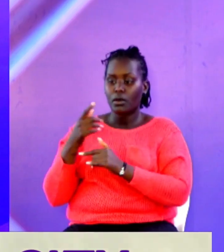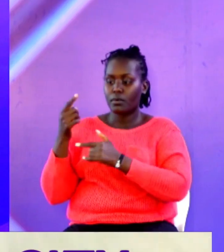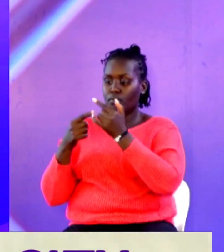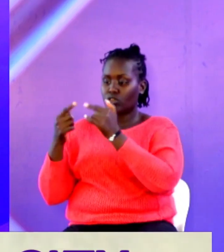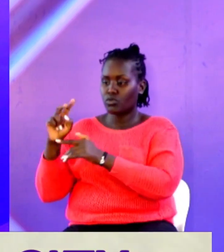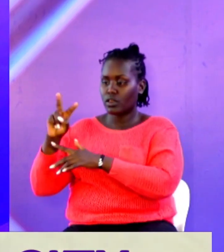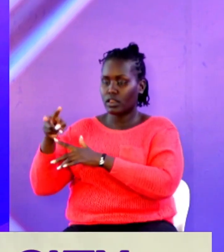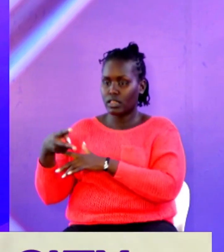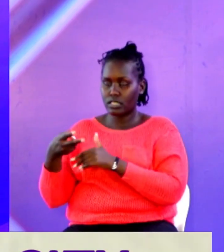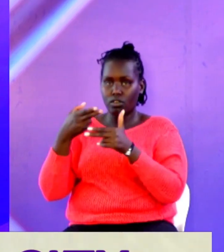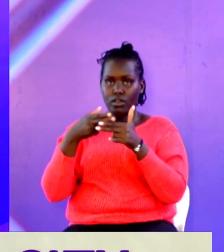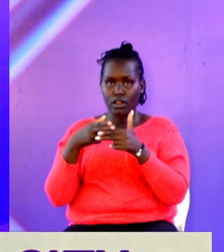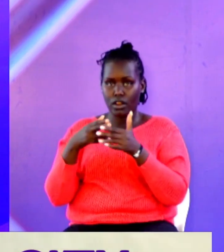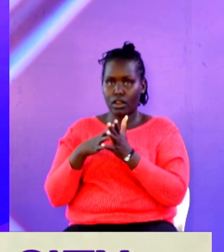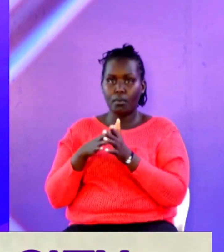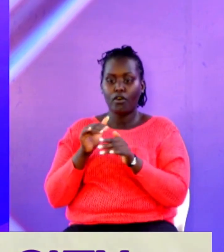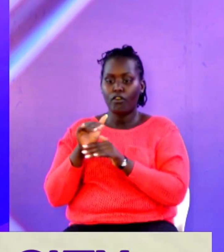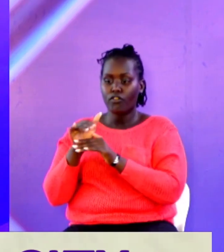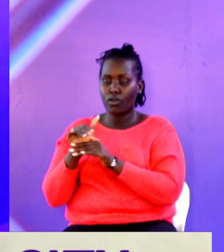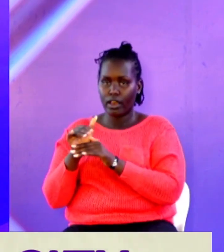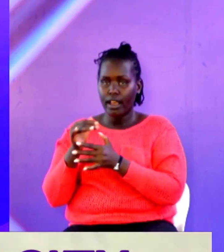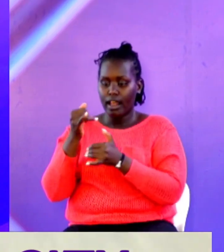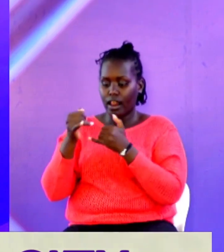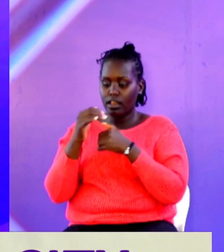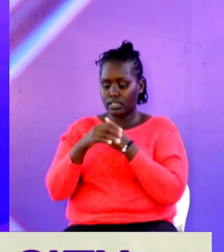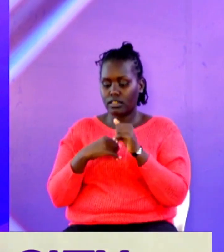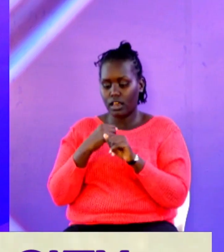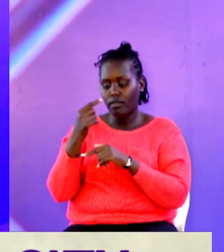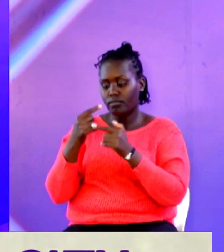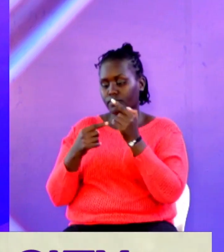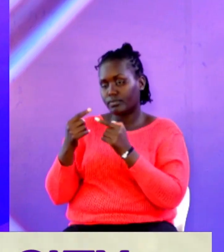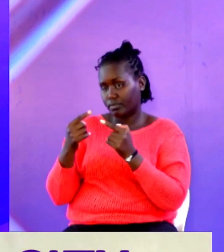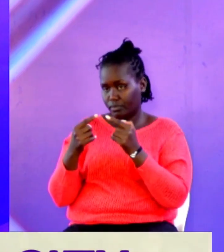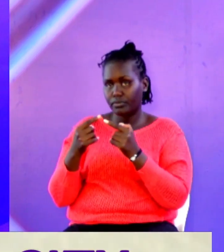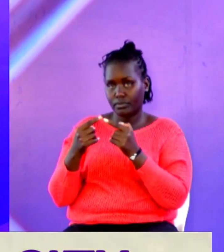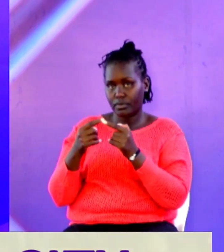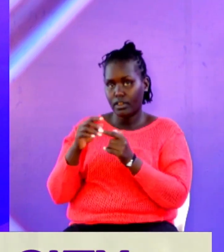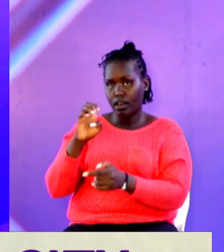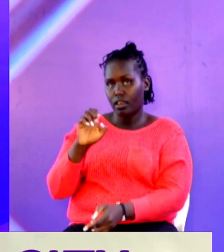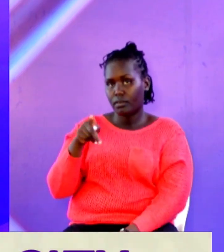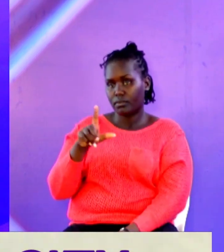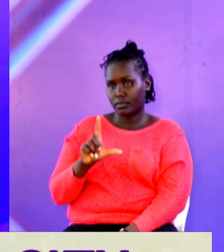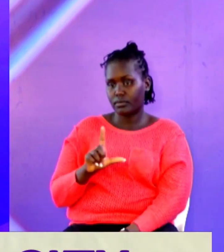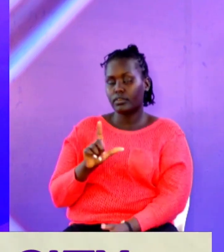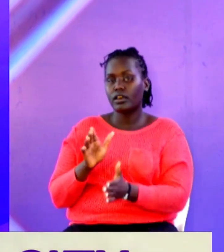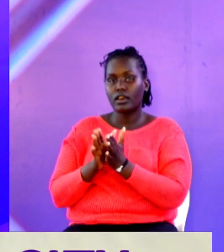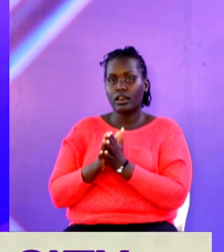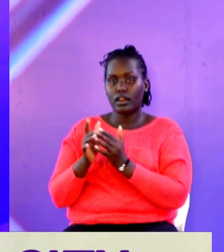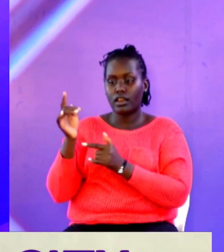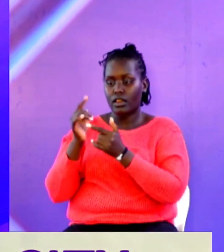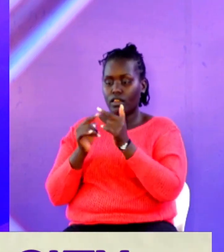second title consecutively. Of course, last year they won the EPL, and they won